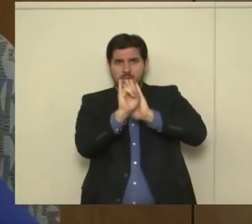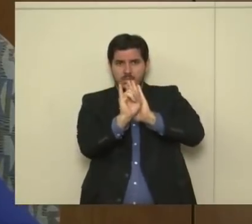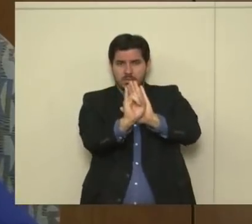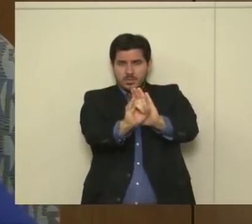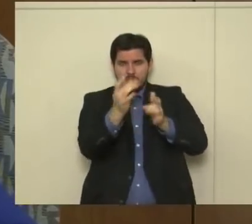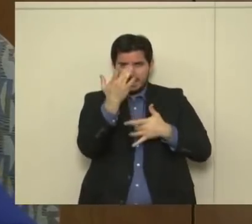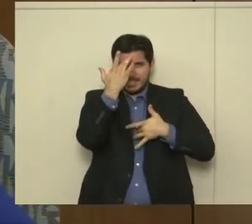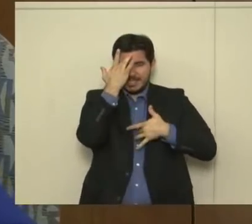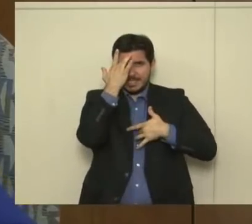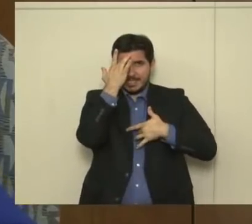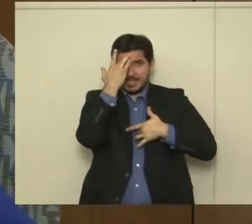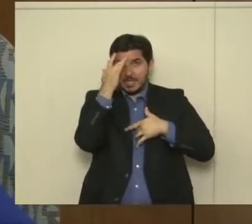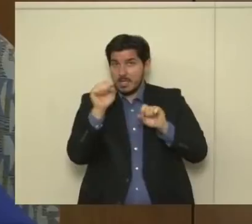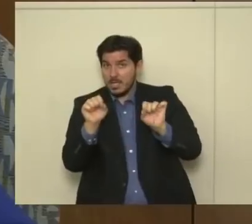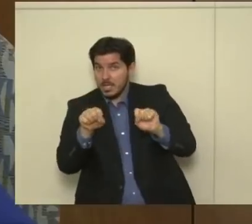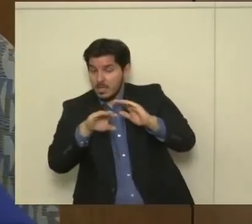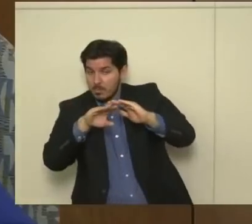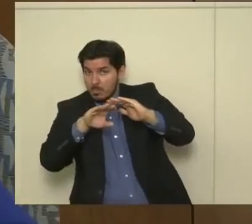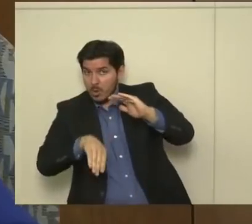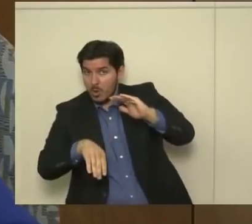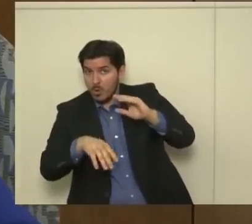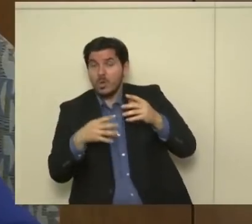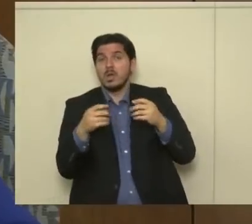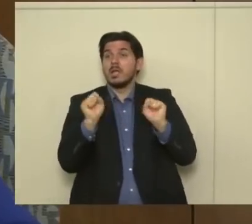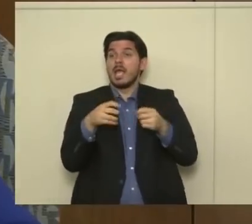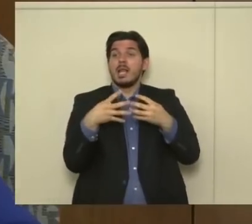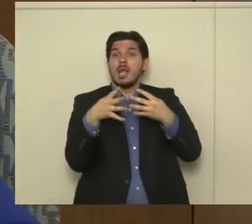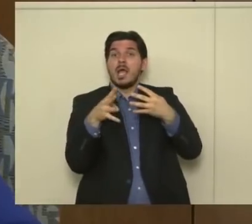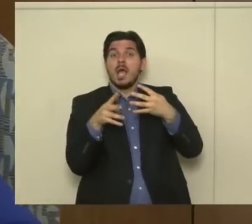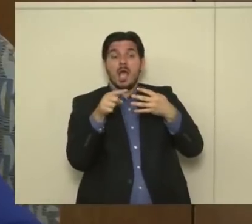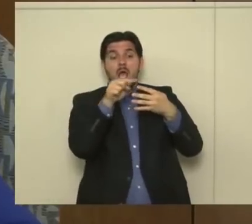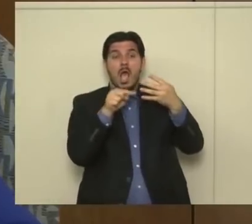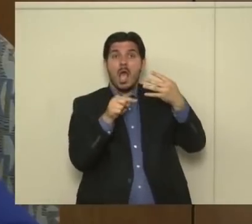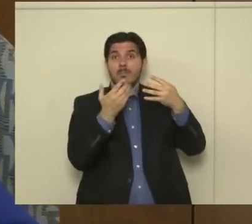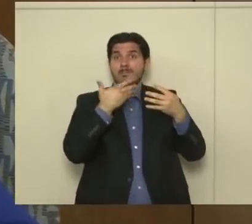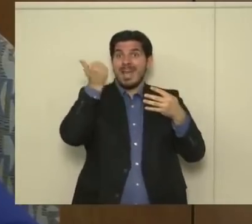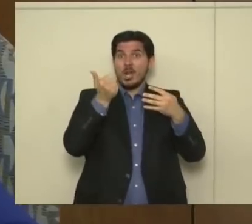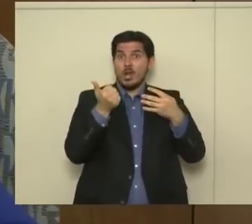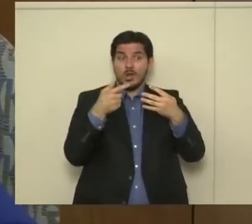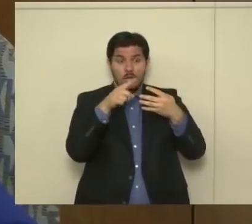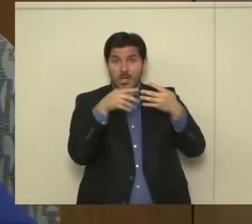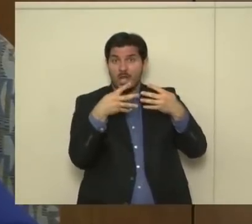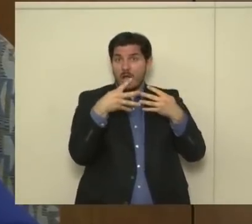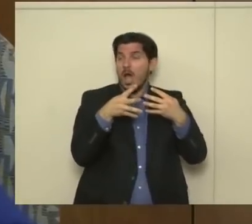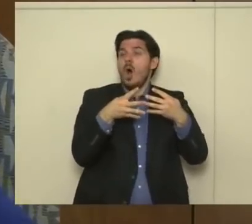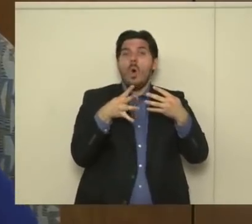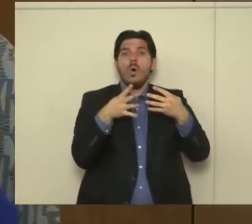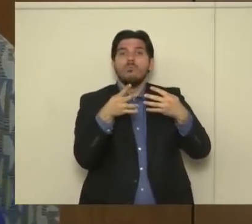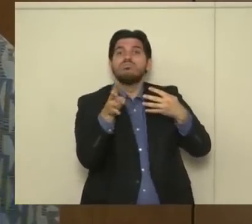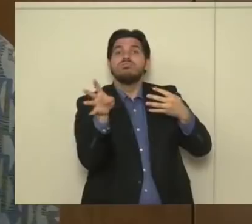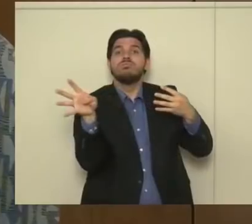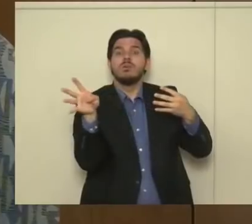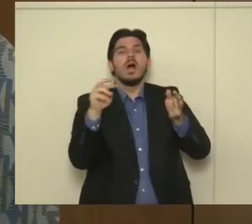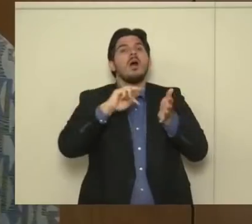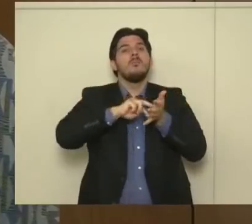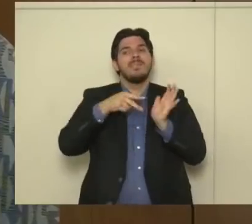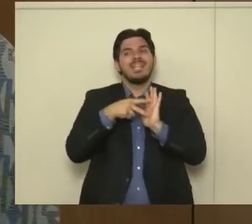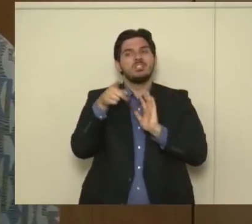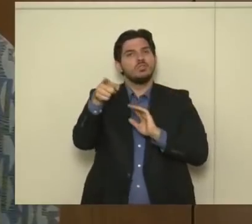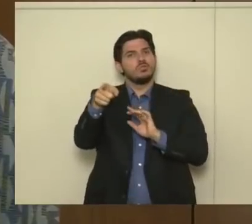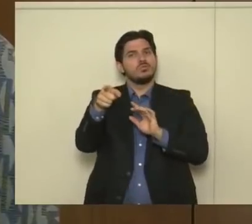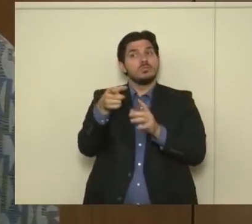below even the gating criteria for cases per 100,000, because that means that you're holding your